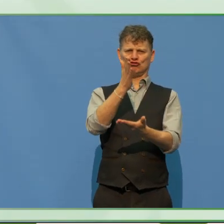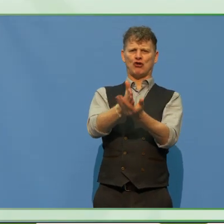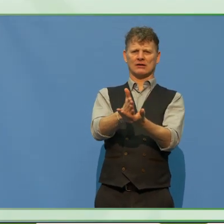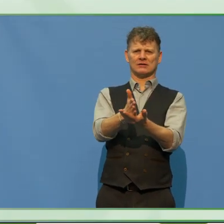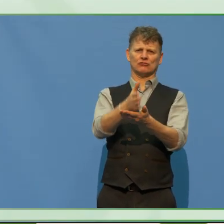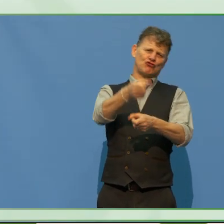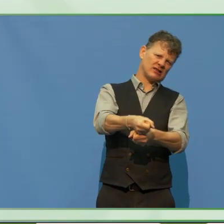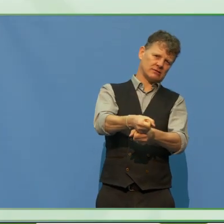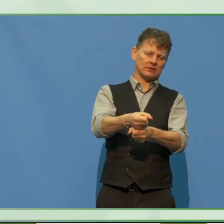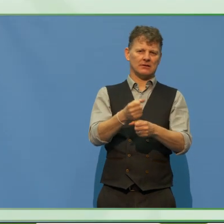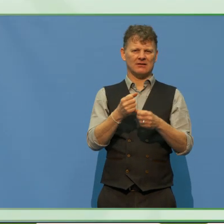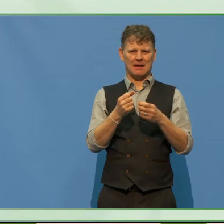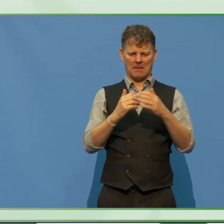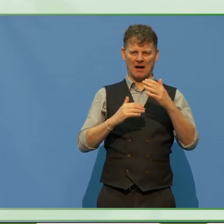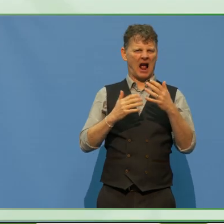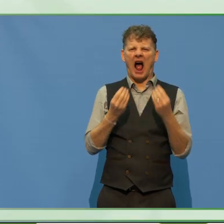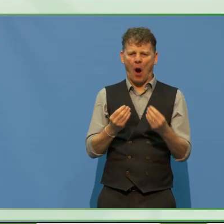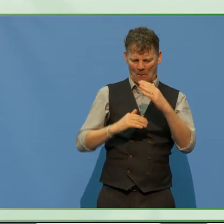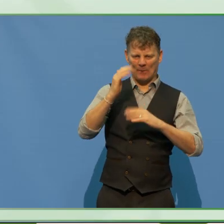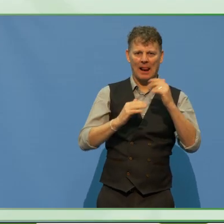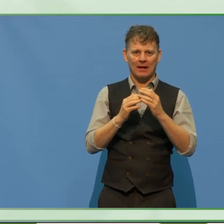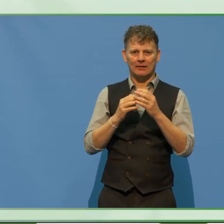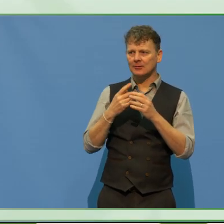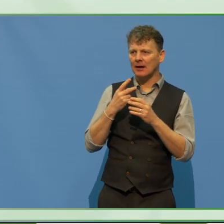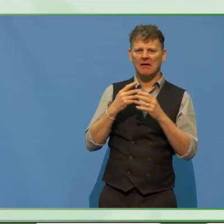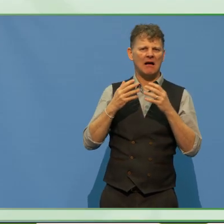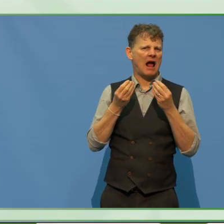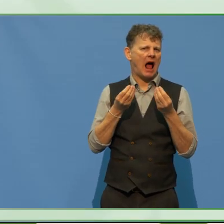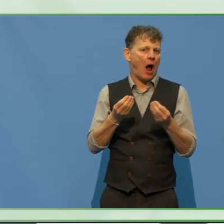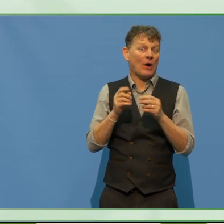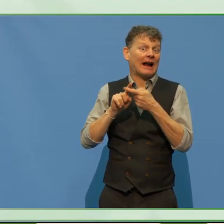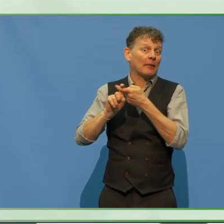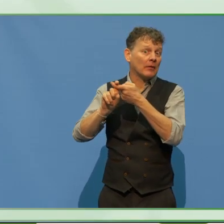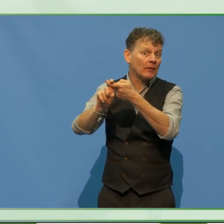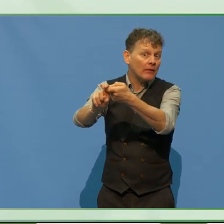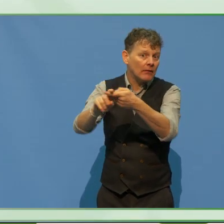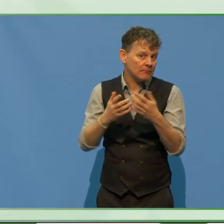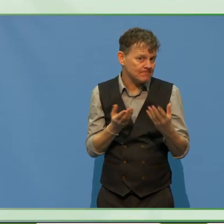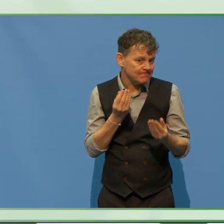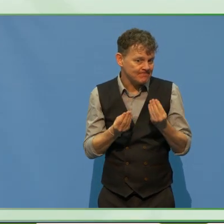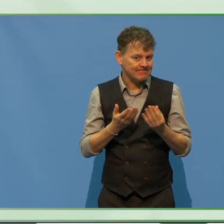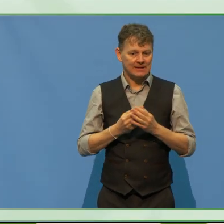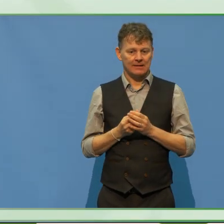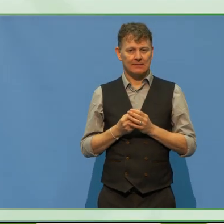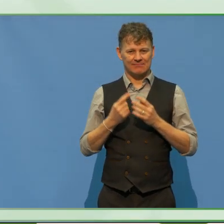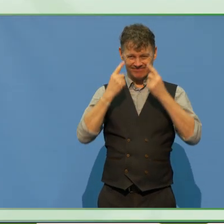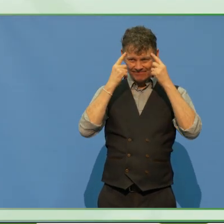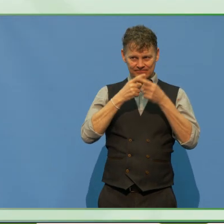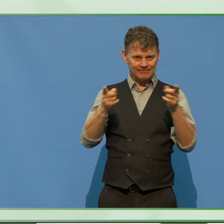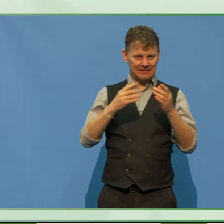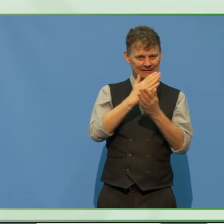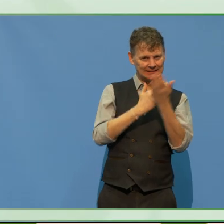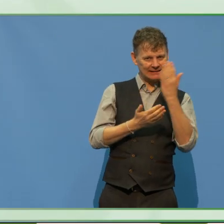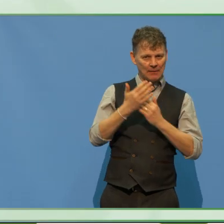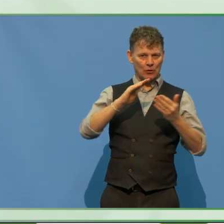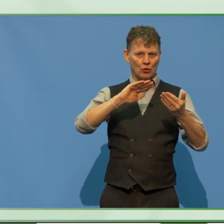trust? How do we keep trust? And maybe in thinking about the communities that we have here, how can we ensure that trust is not a